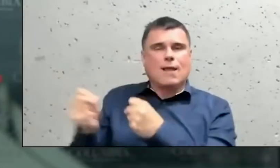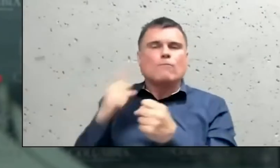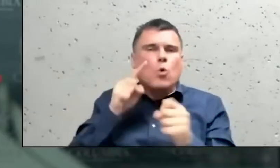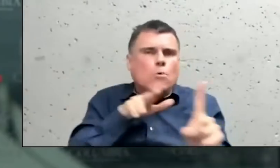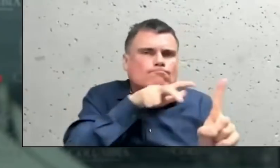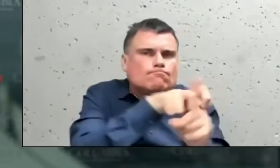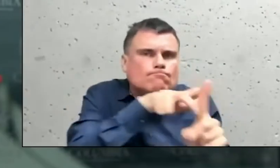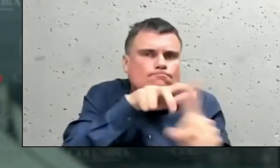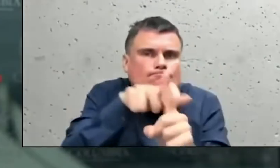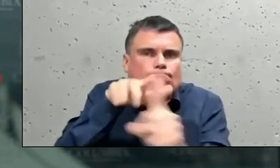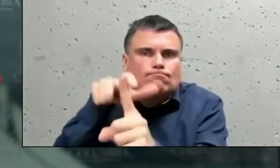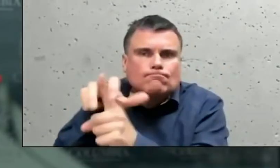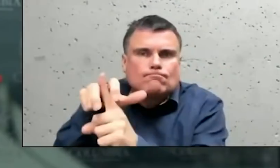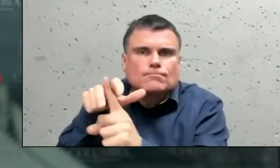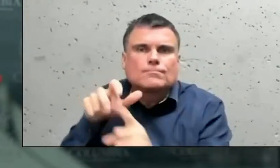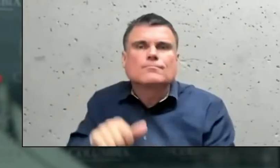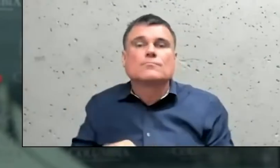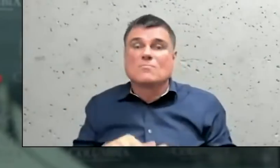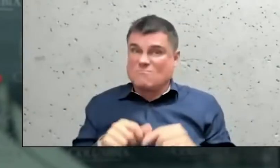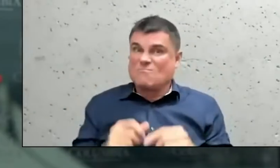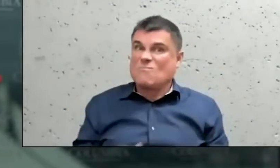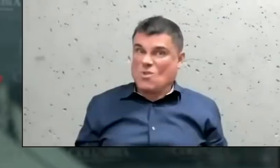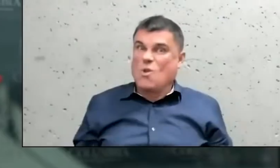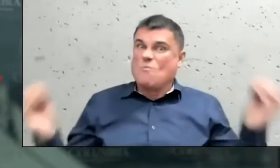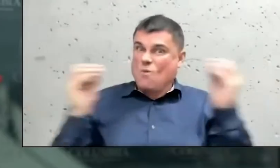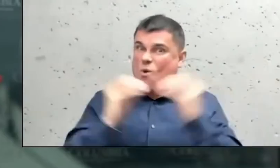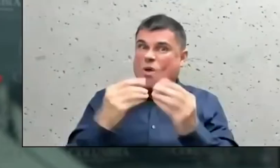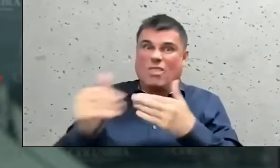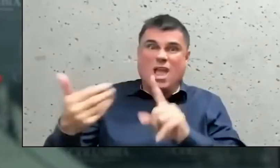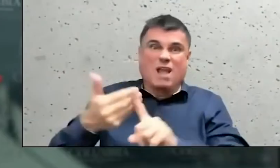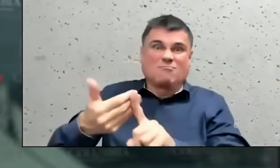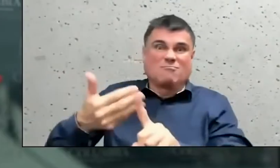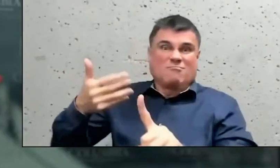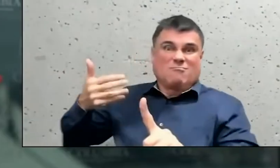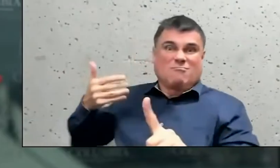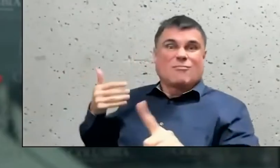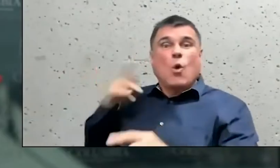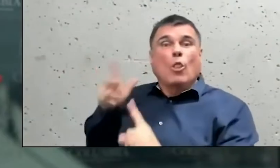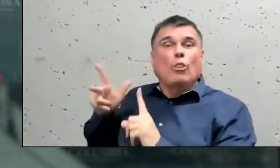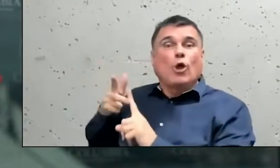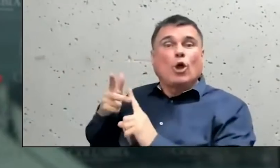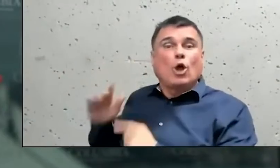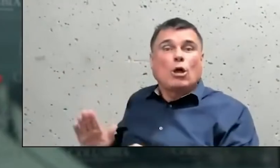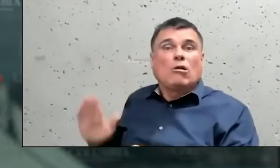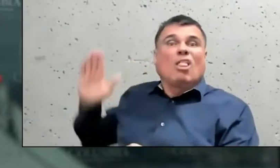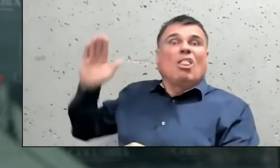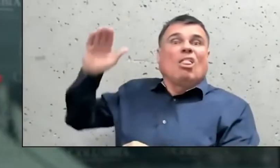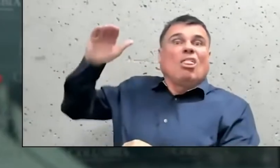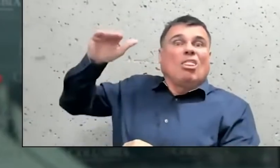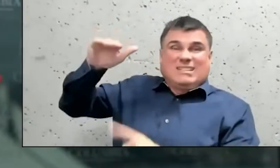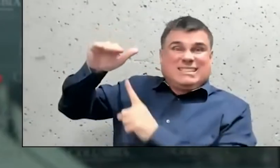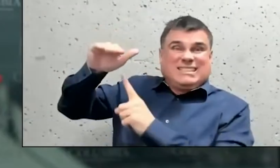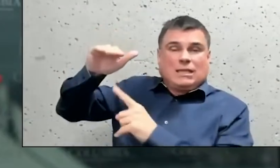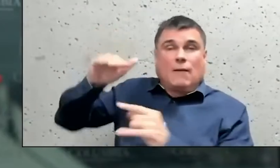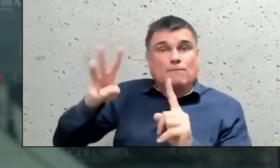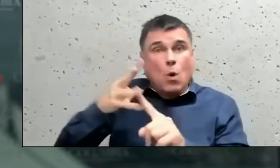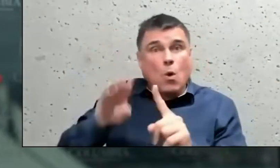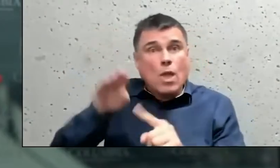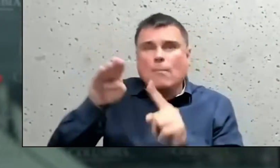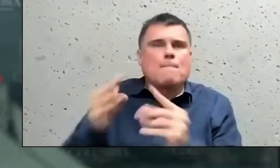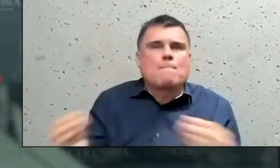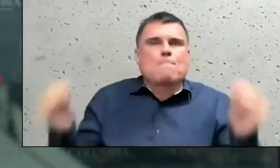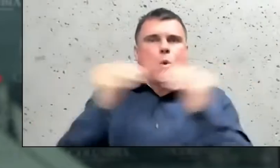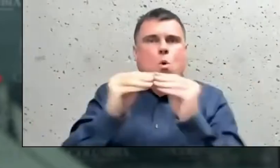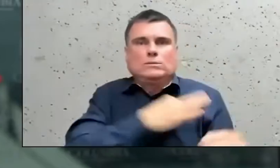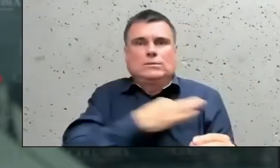level of contact tracing we had during the third wave. That number was 1,563 in the month of May. So we